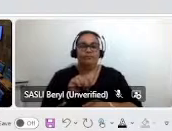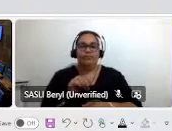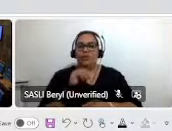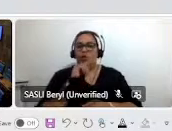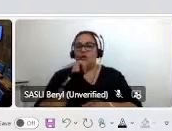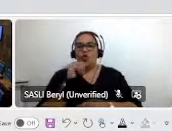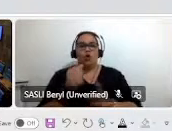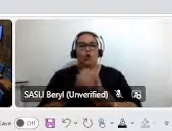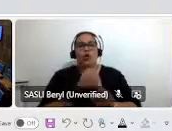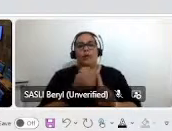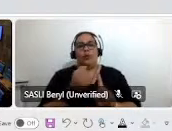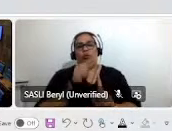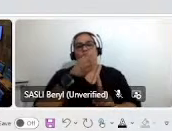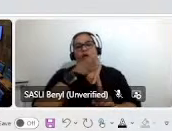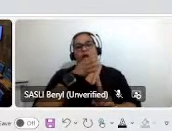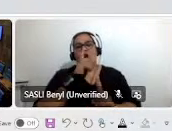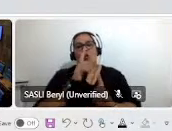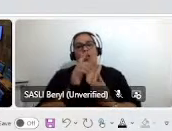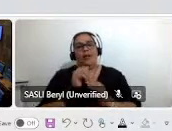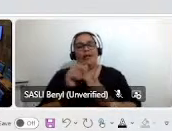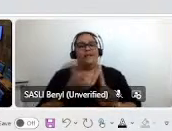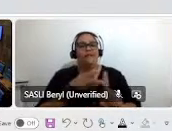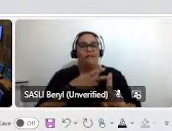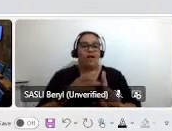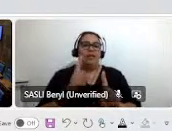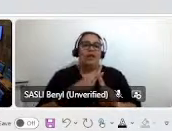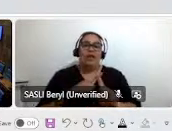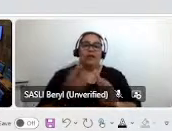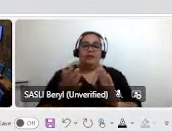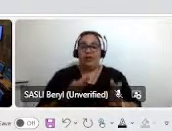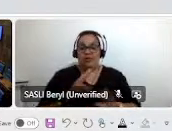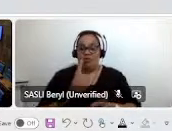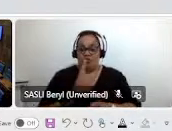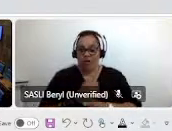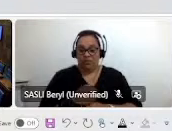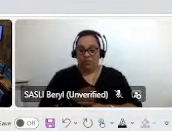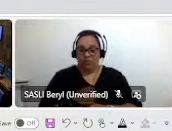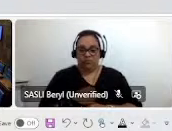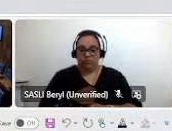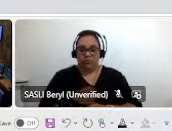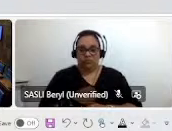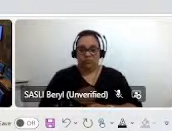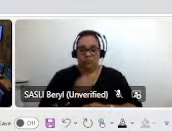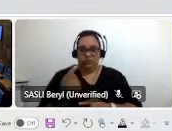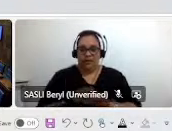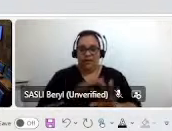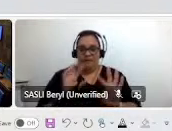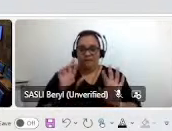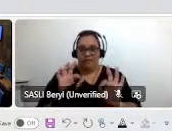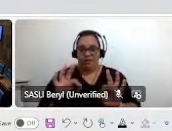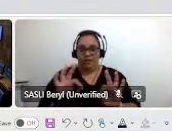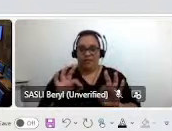not an abuse of alcohol that leads to violence and death? Does that cover that?